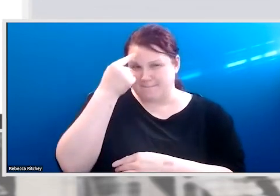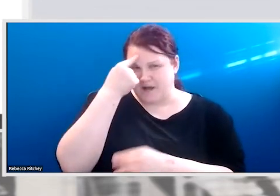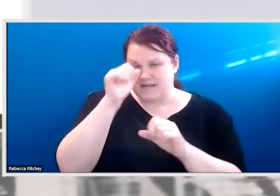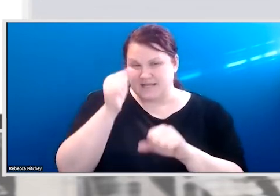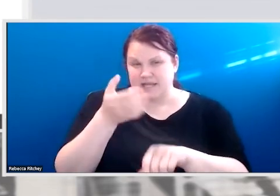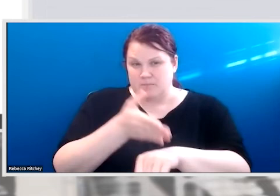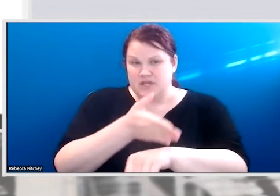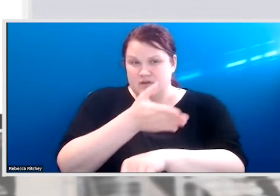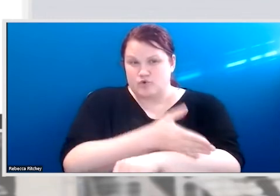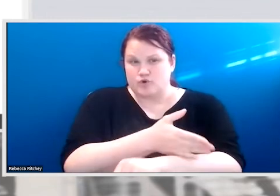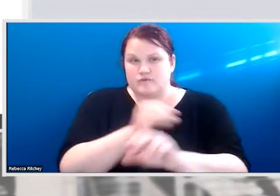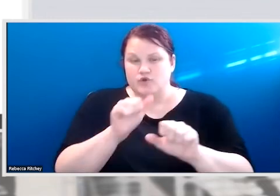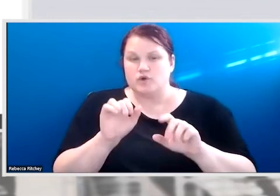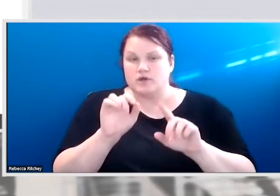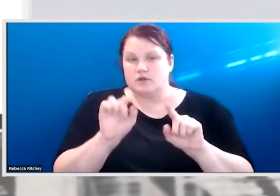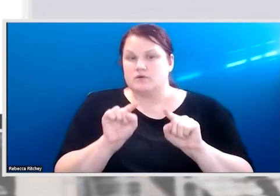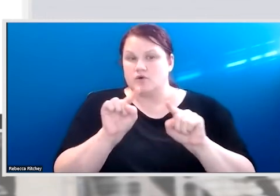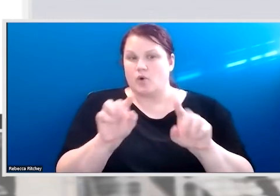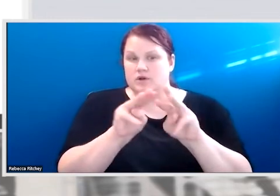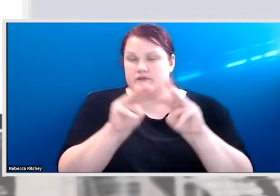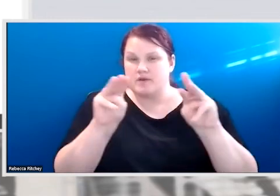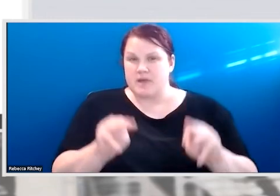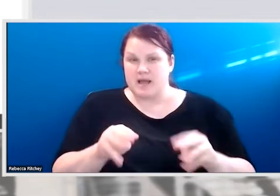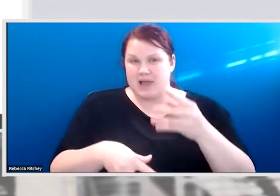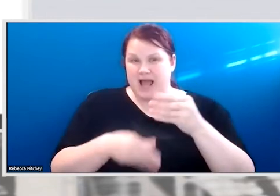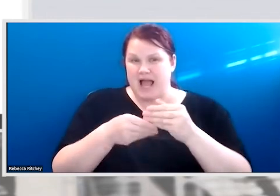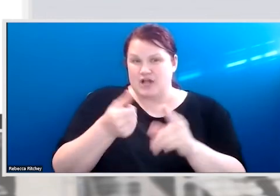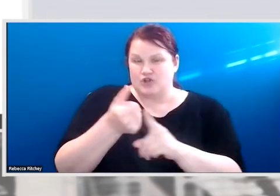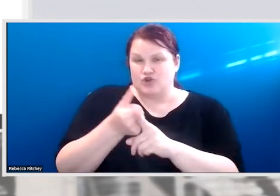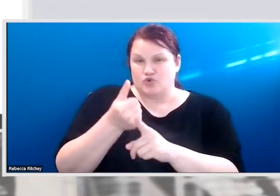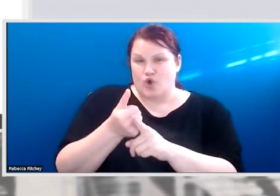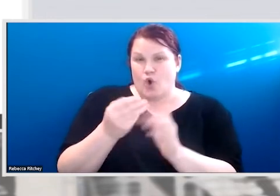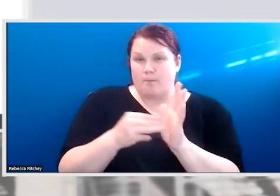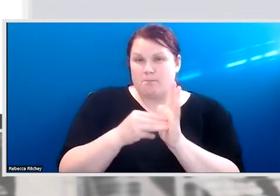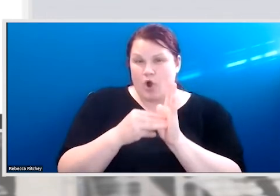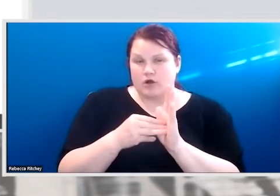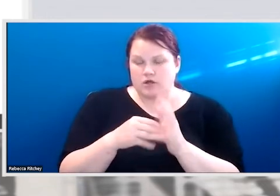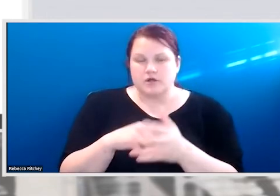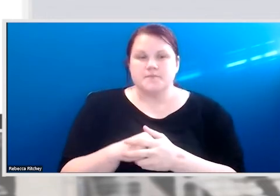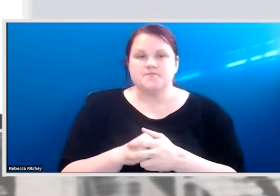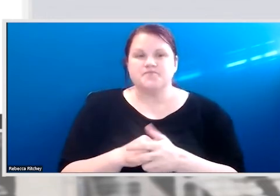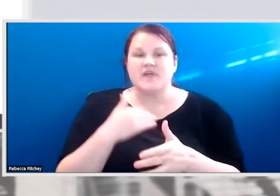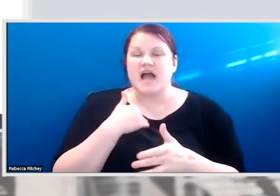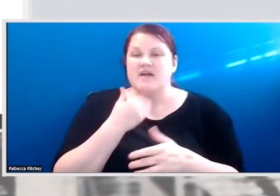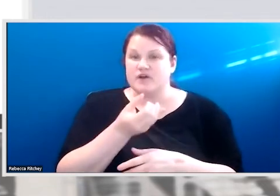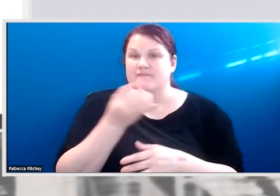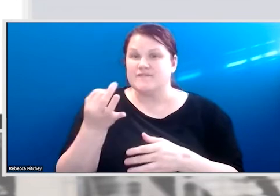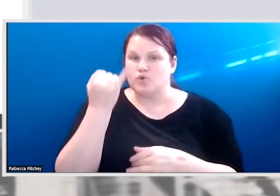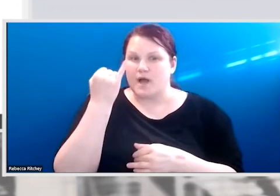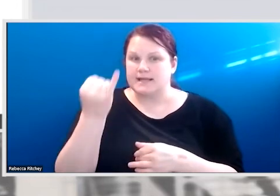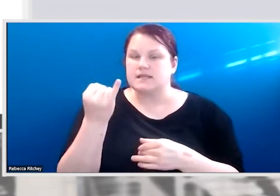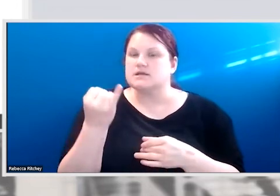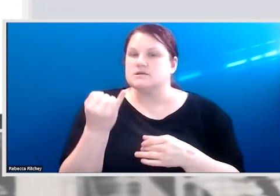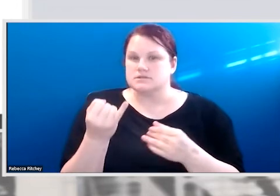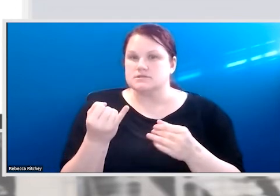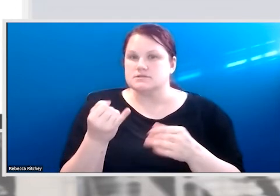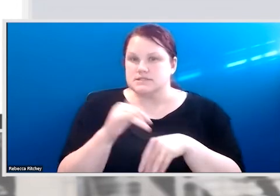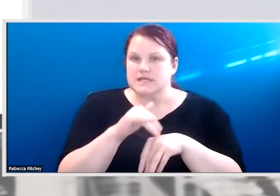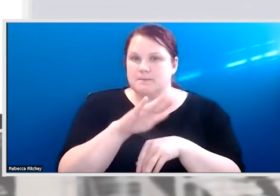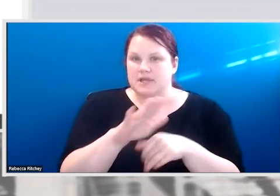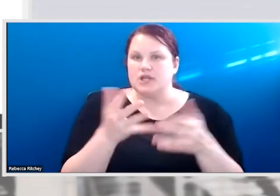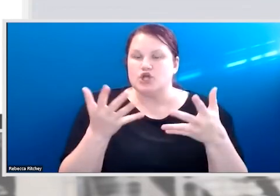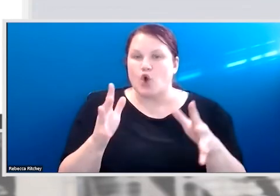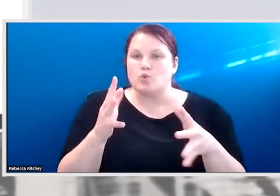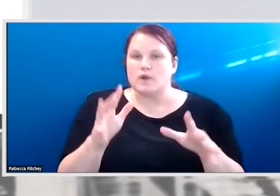improved, you can go to this map and actually add your own marker. As you can see, we have quite a few capital budget ideas submitted already. Also,